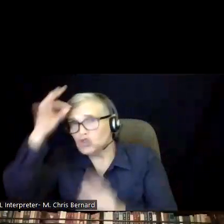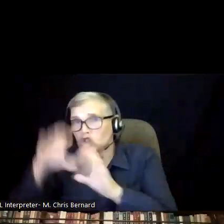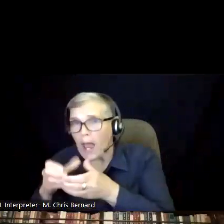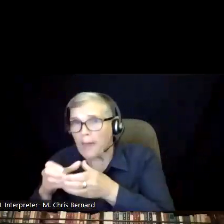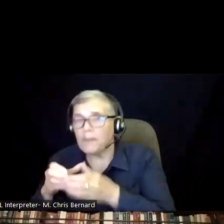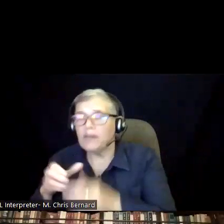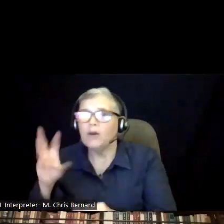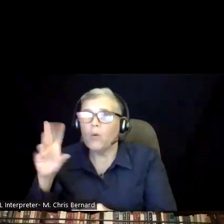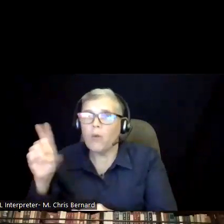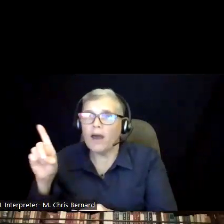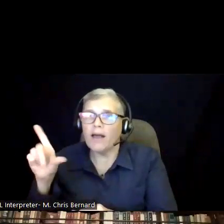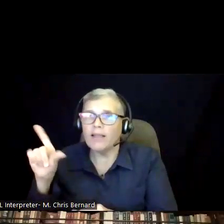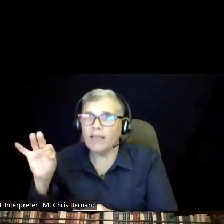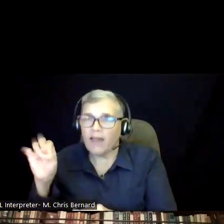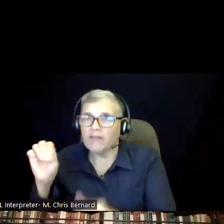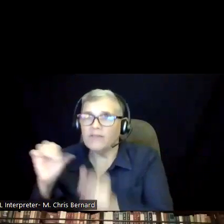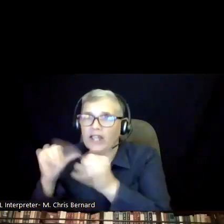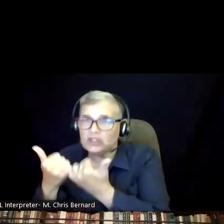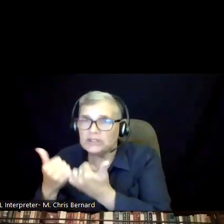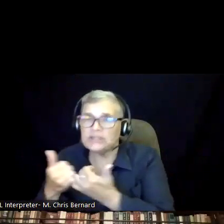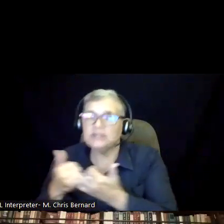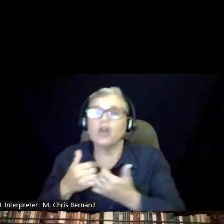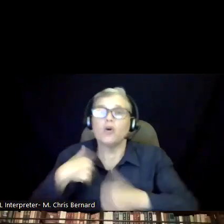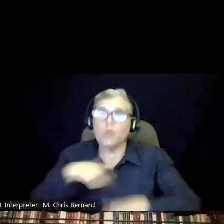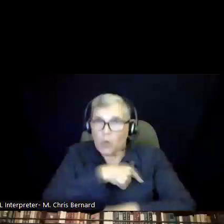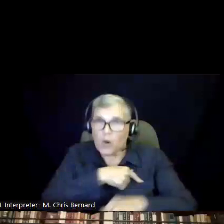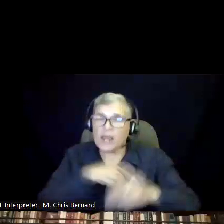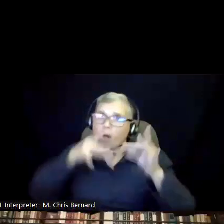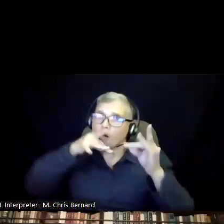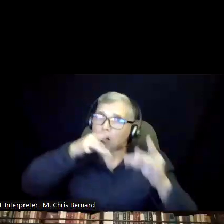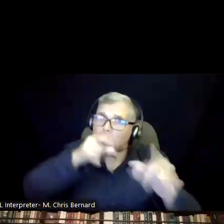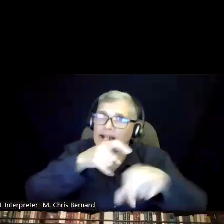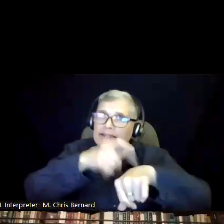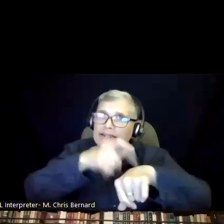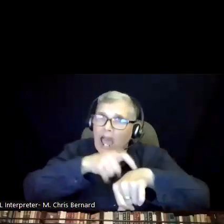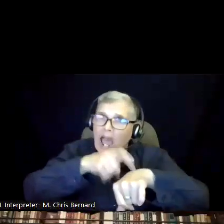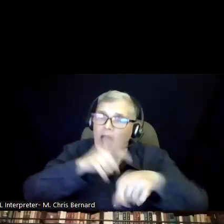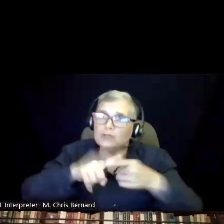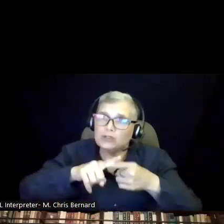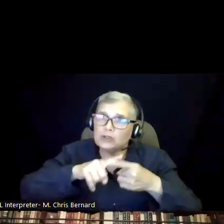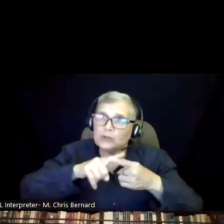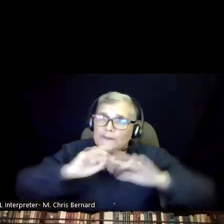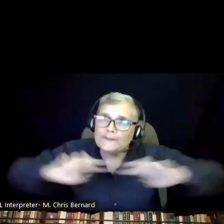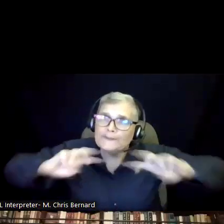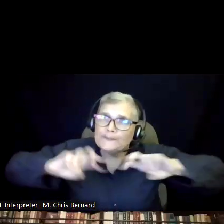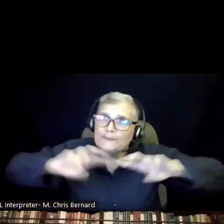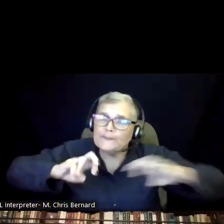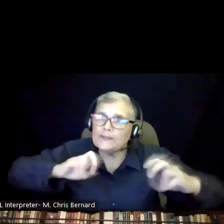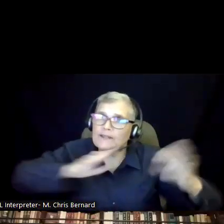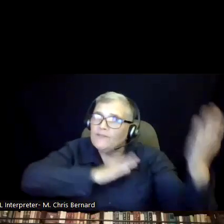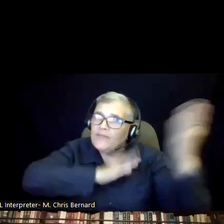daily advocating for the challenges that are facing wild bighorn and thinhorn sheep across Western North